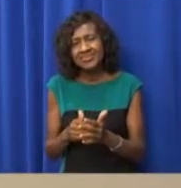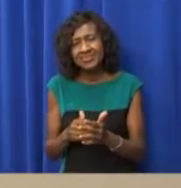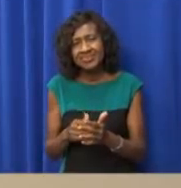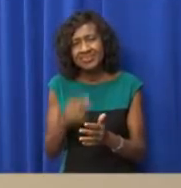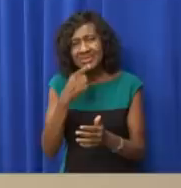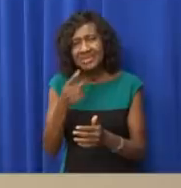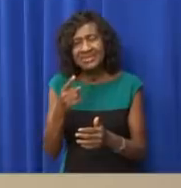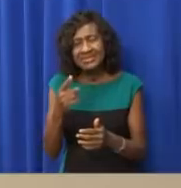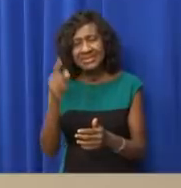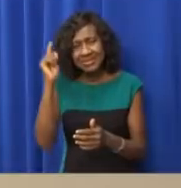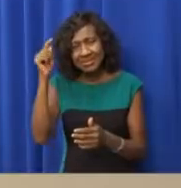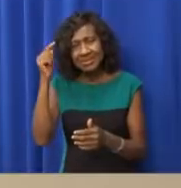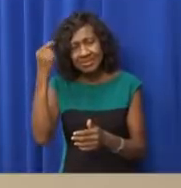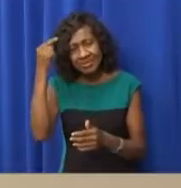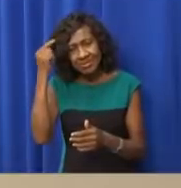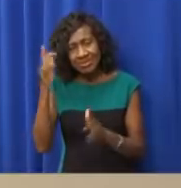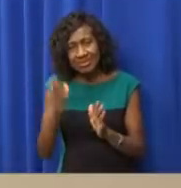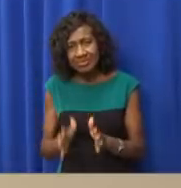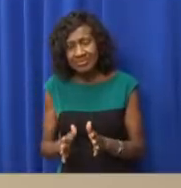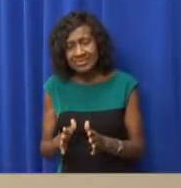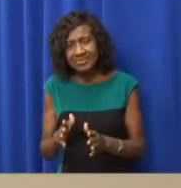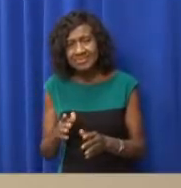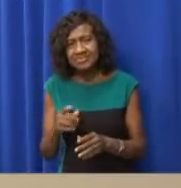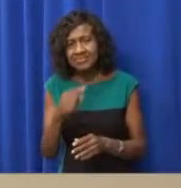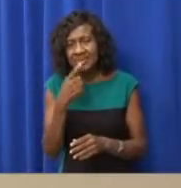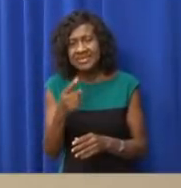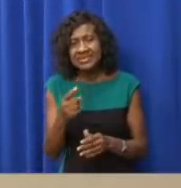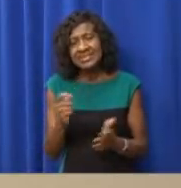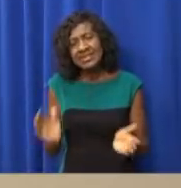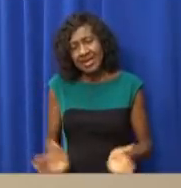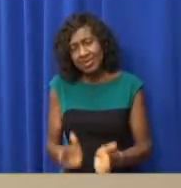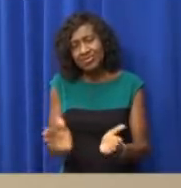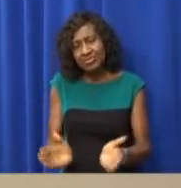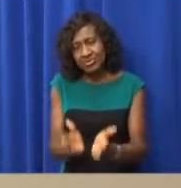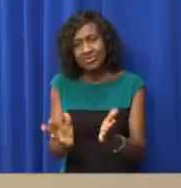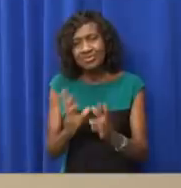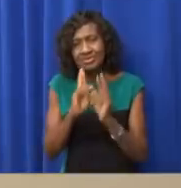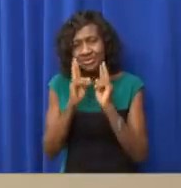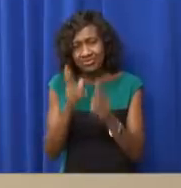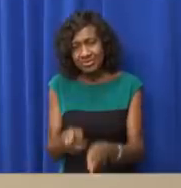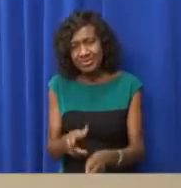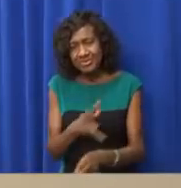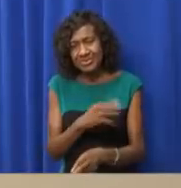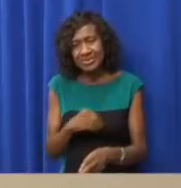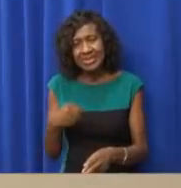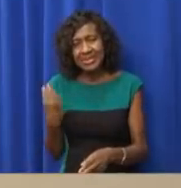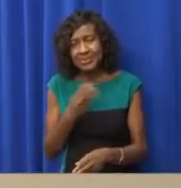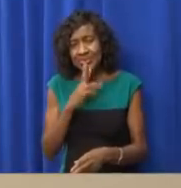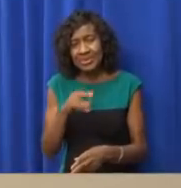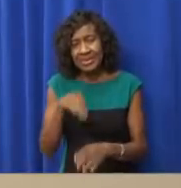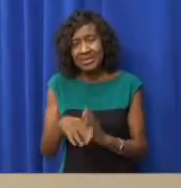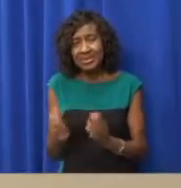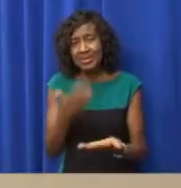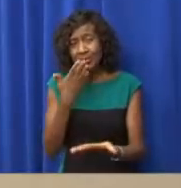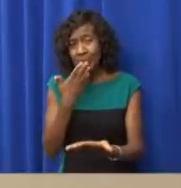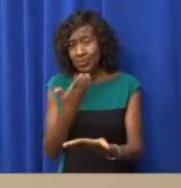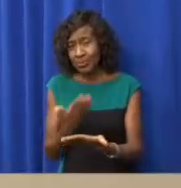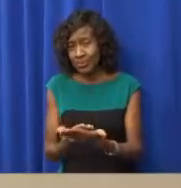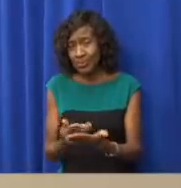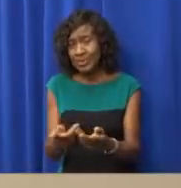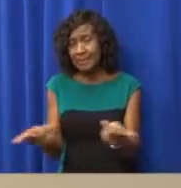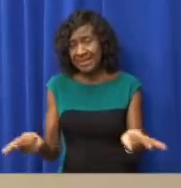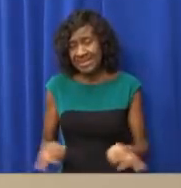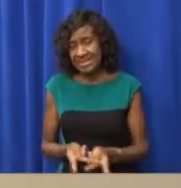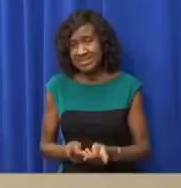Premier has just said. I think the results continue to be very encouraging, and we are in a very good place. And Sunday is